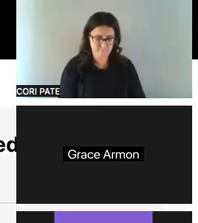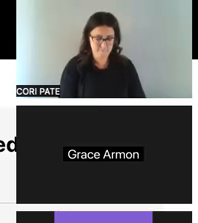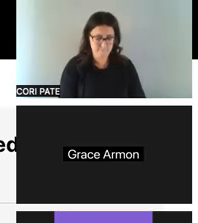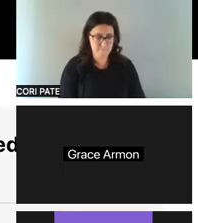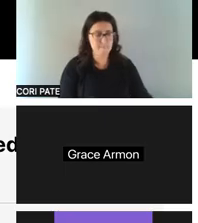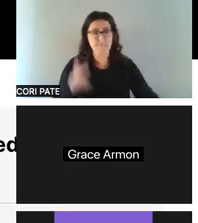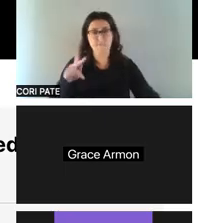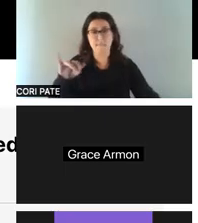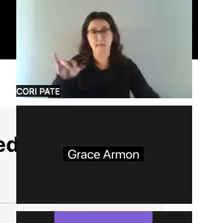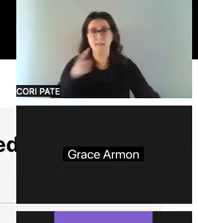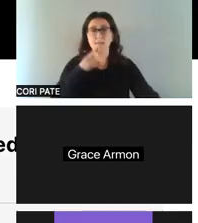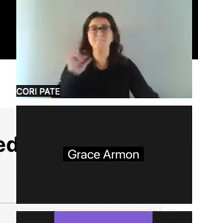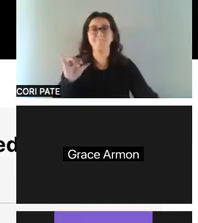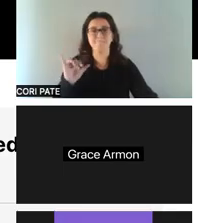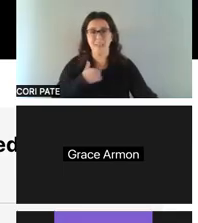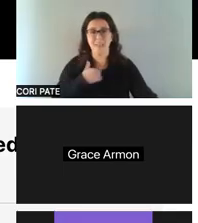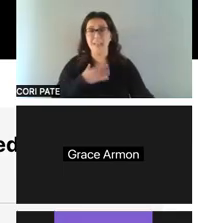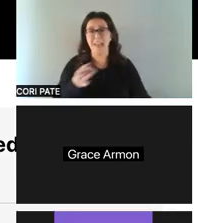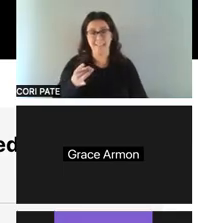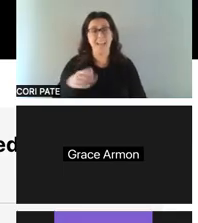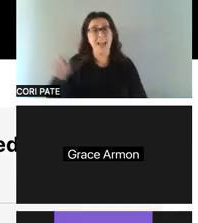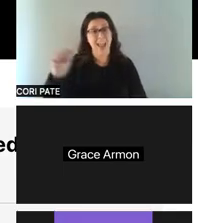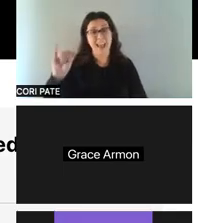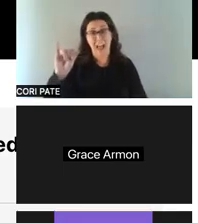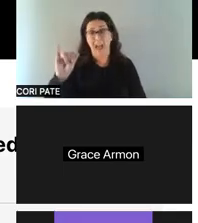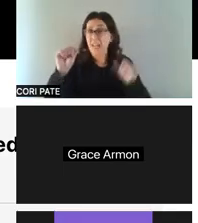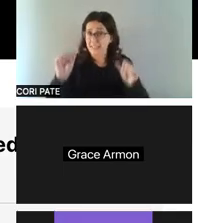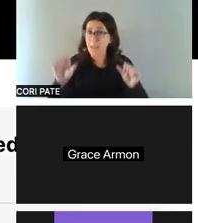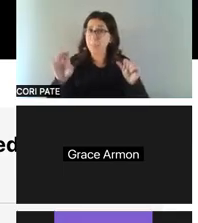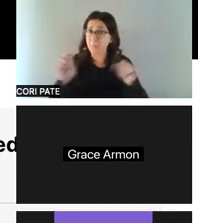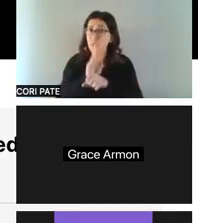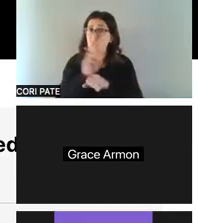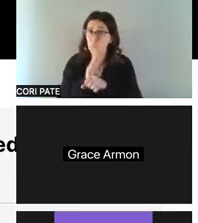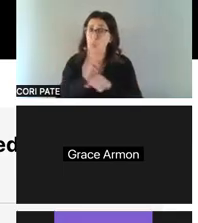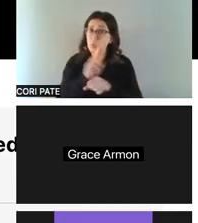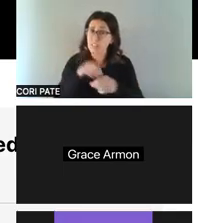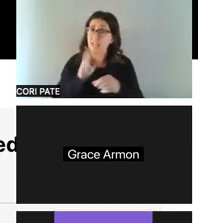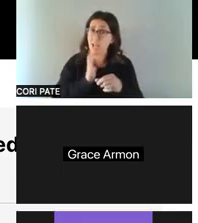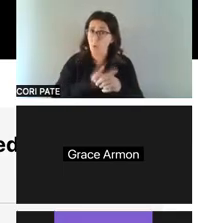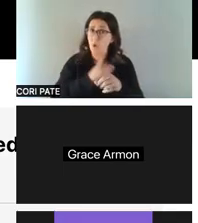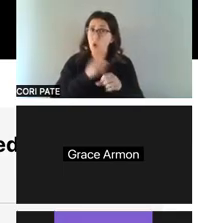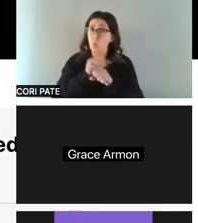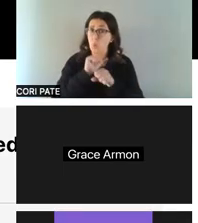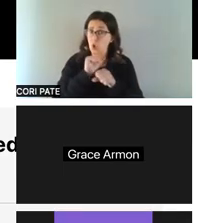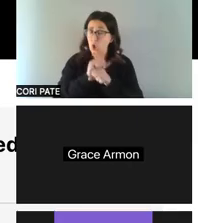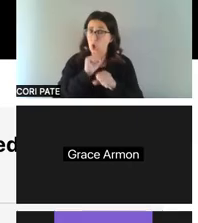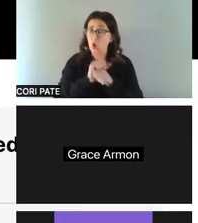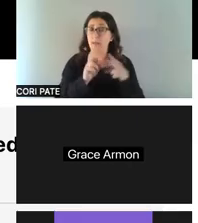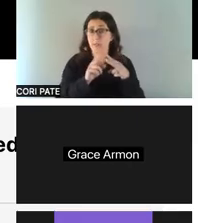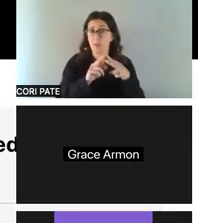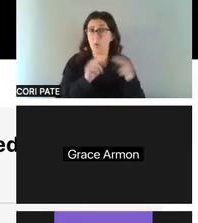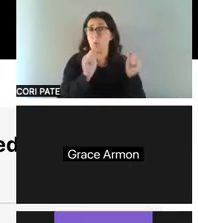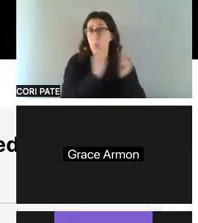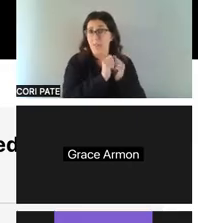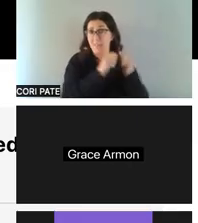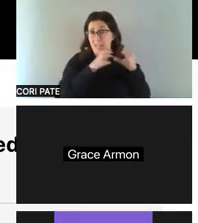I think AI is something that can be used in a lot of different areas in this work, both with clients and, of